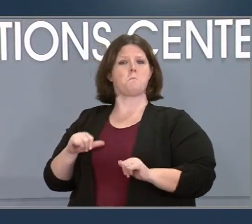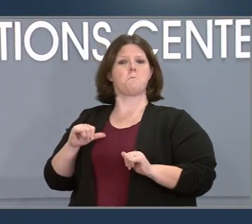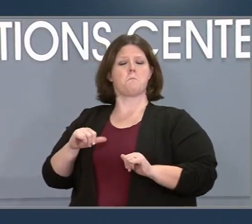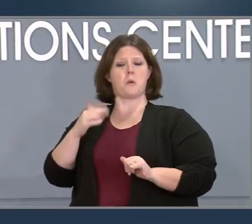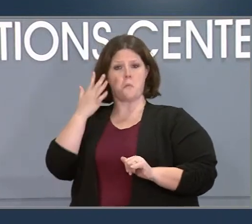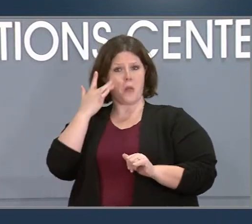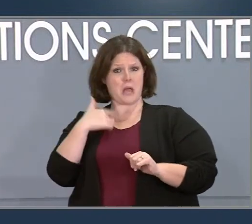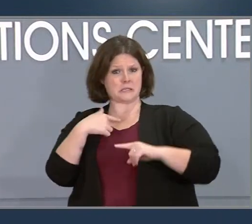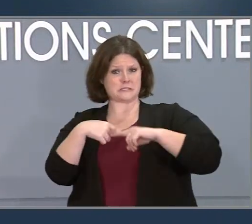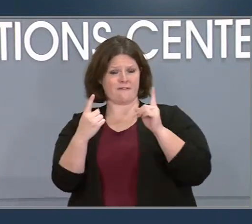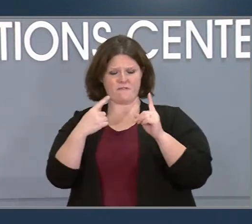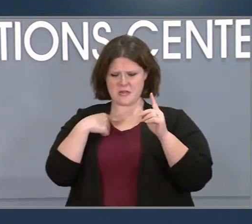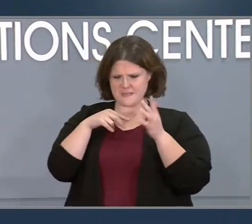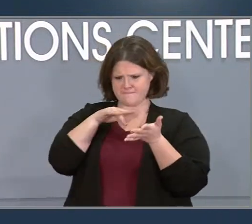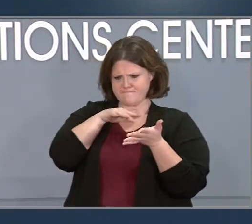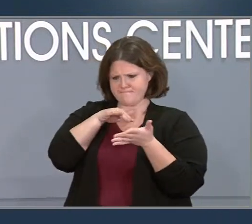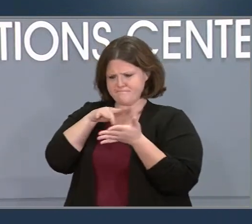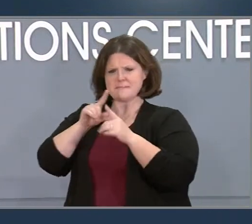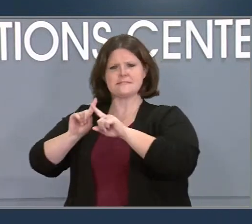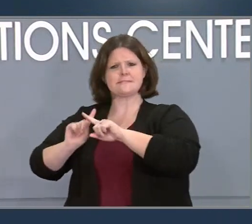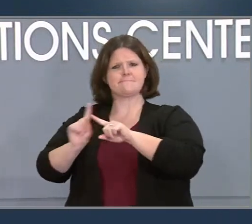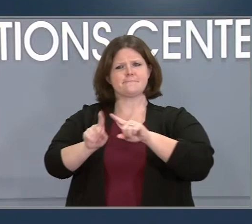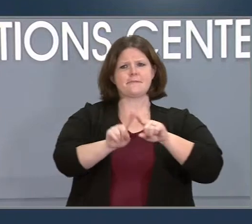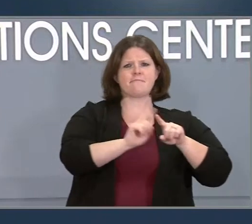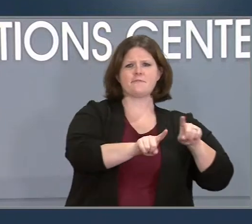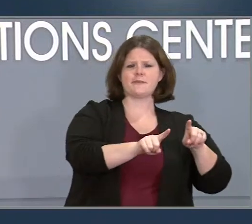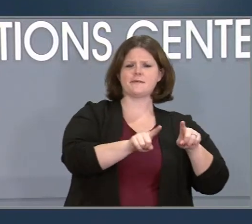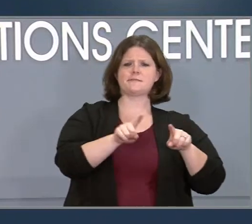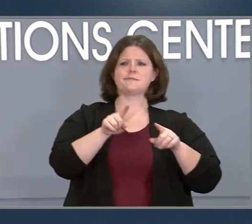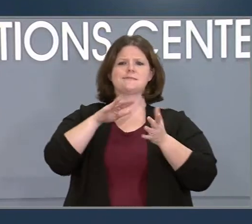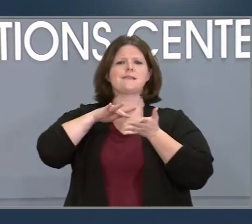that suggests booster doses with